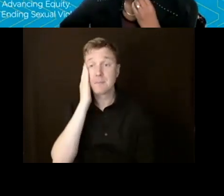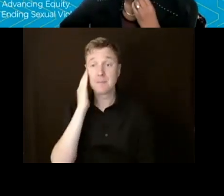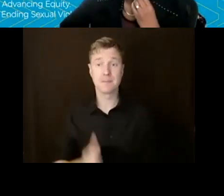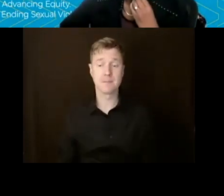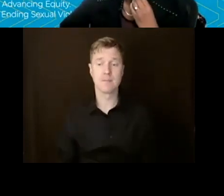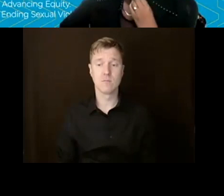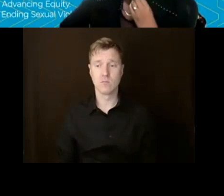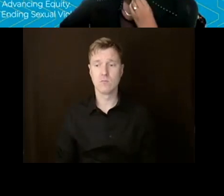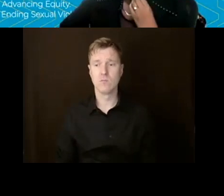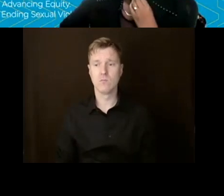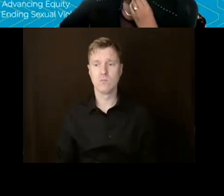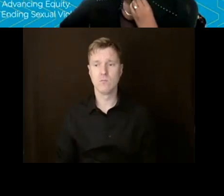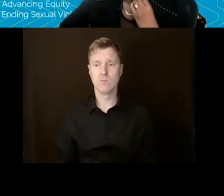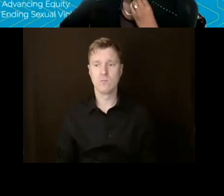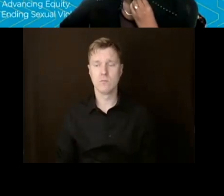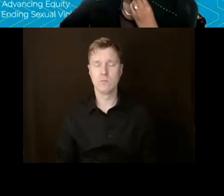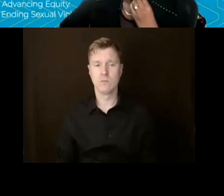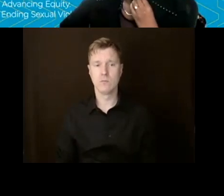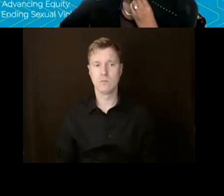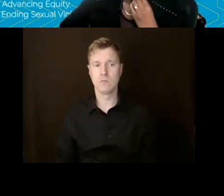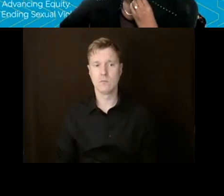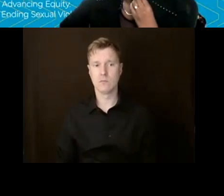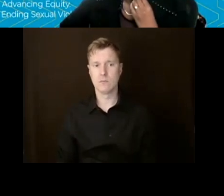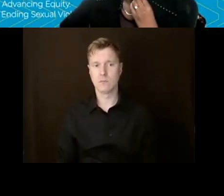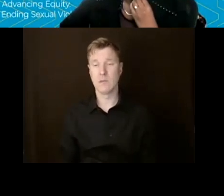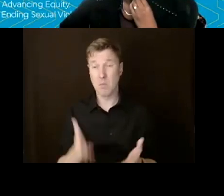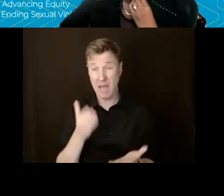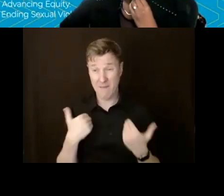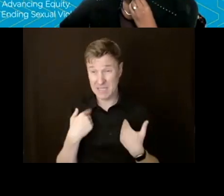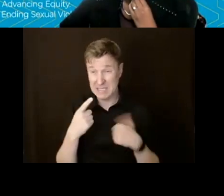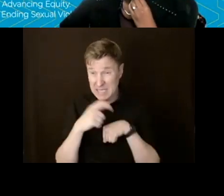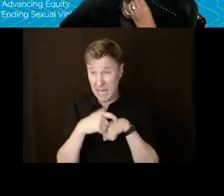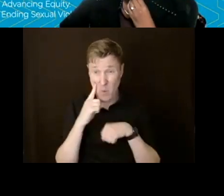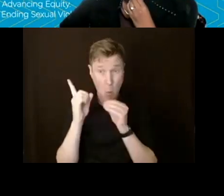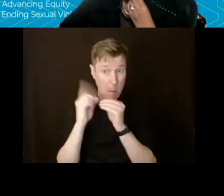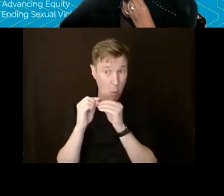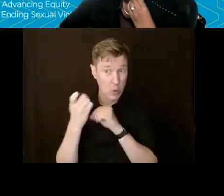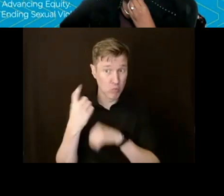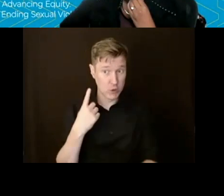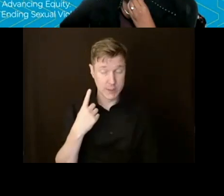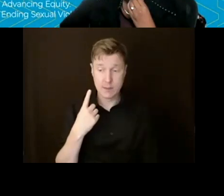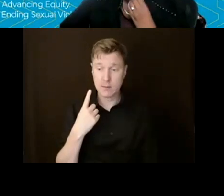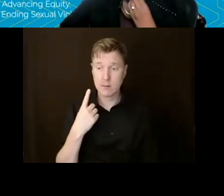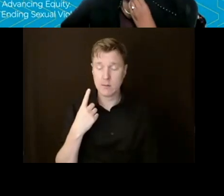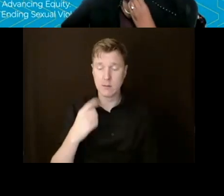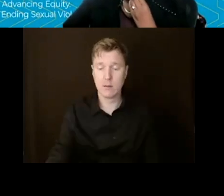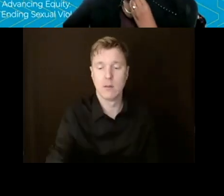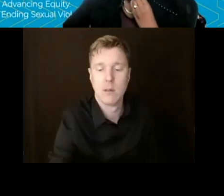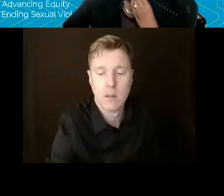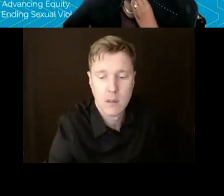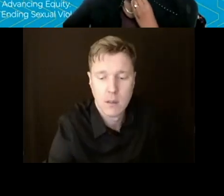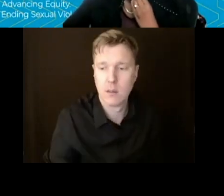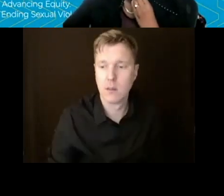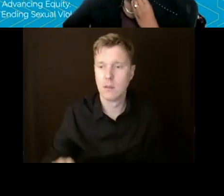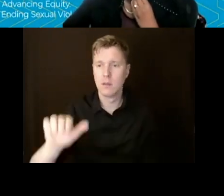Great. We might have time to address one more question. So I don't know if Ashley,